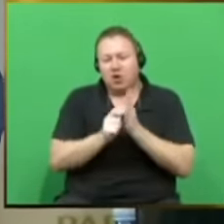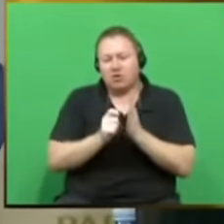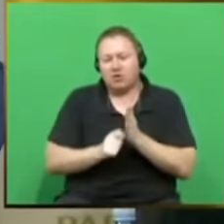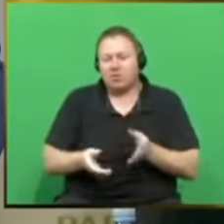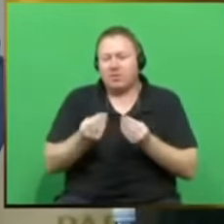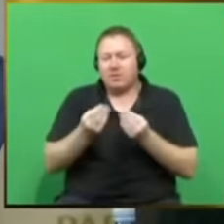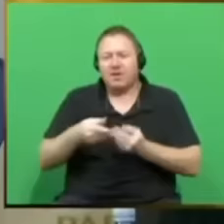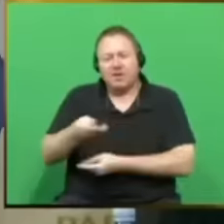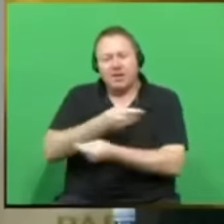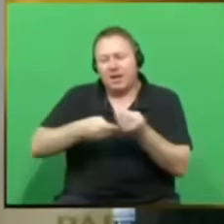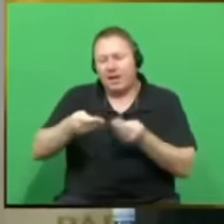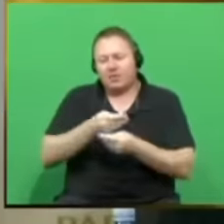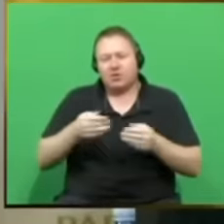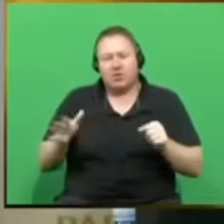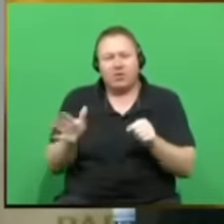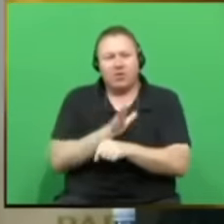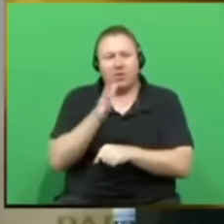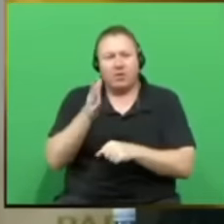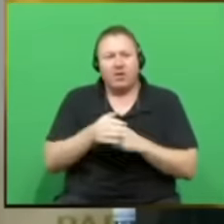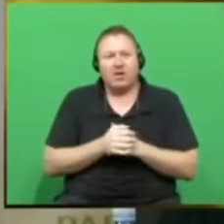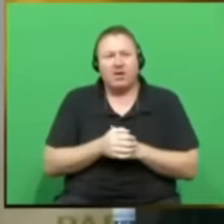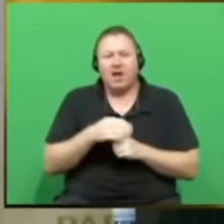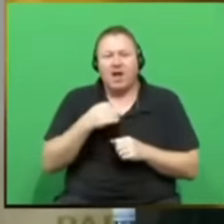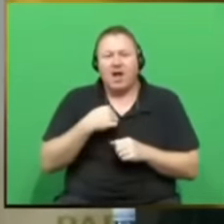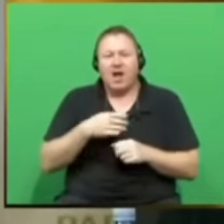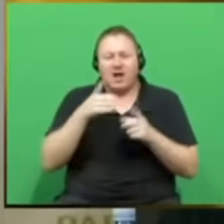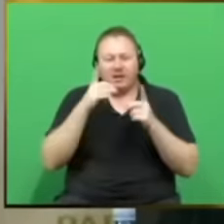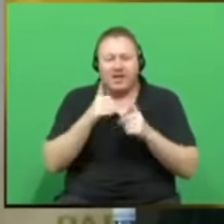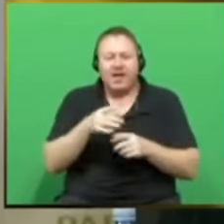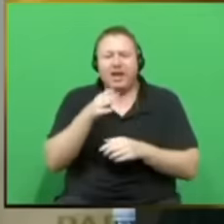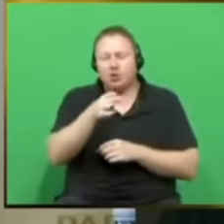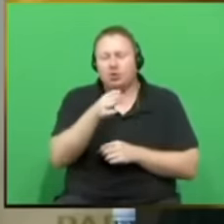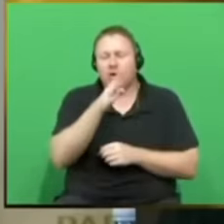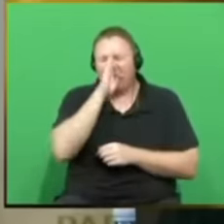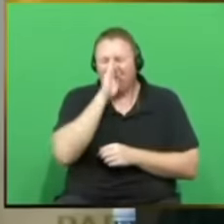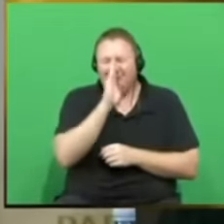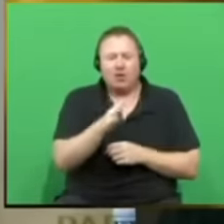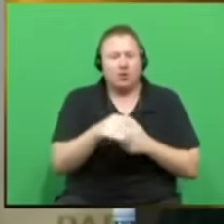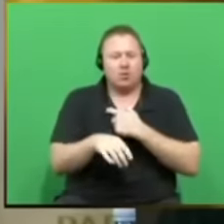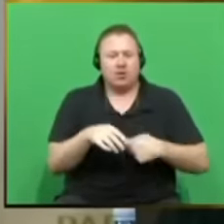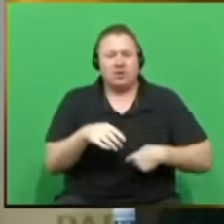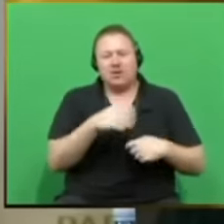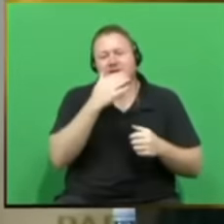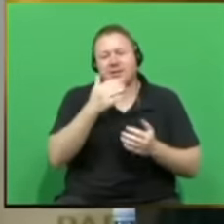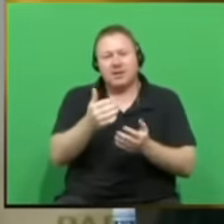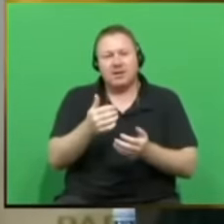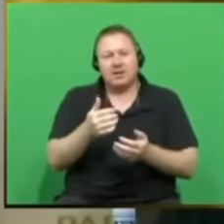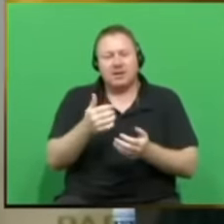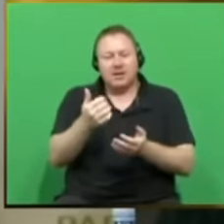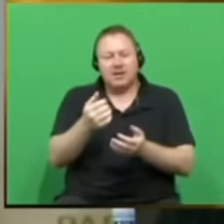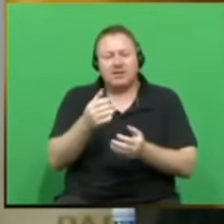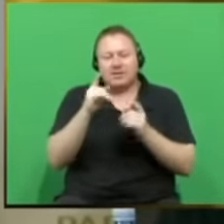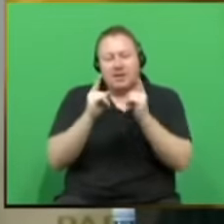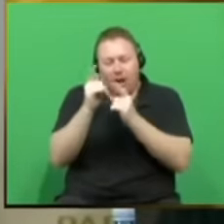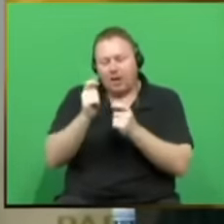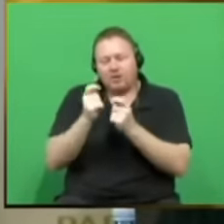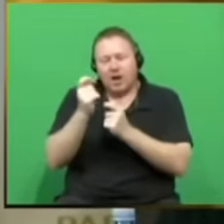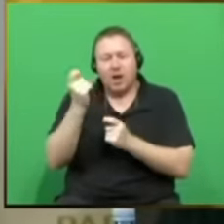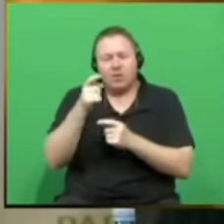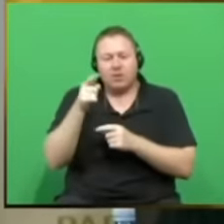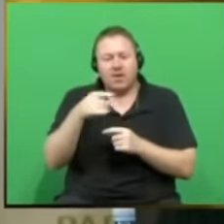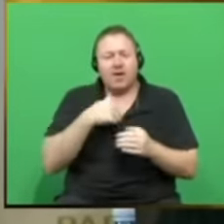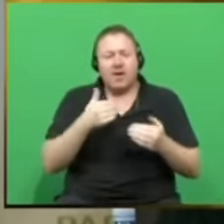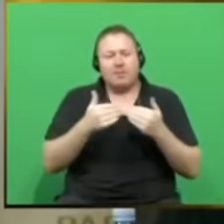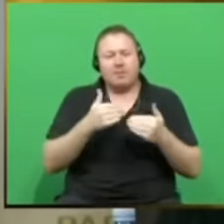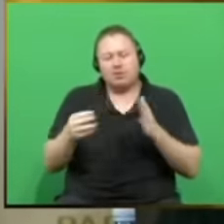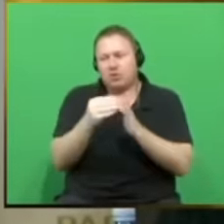capture. Mr. President, I dare you to help us put that town under administration, because that's exactly what it